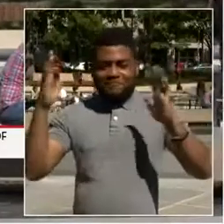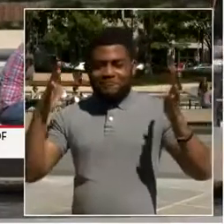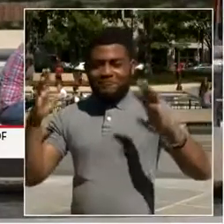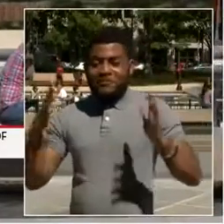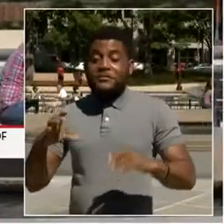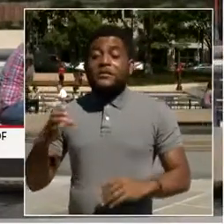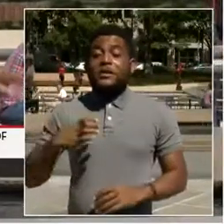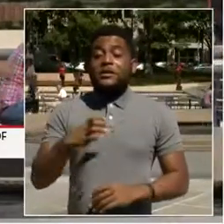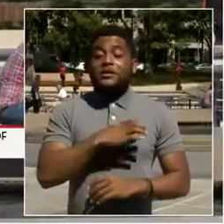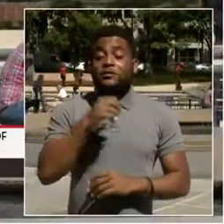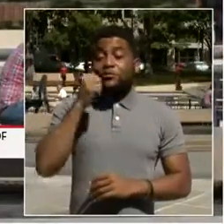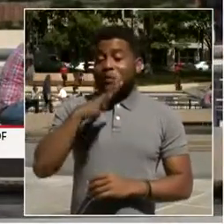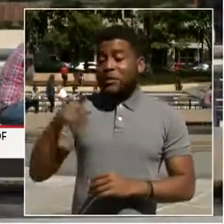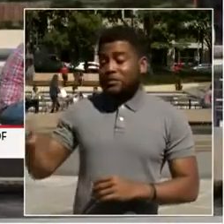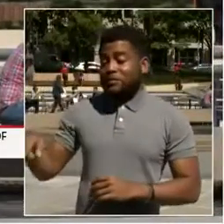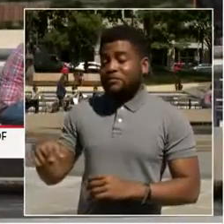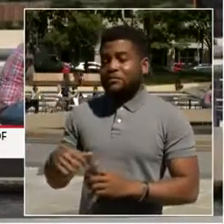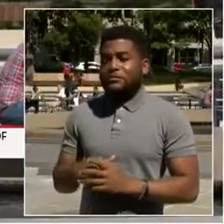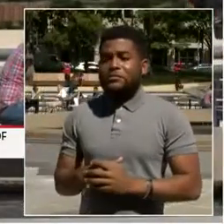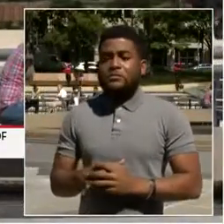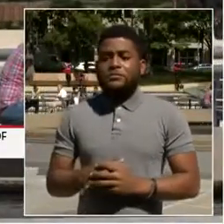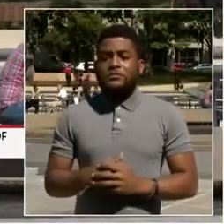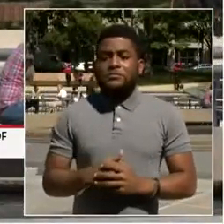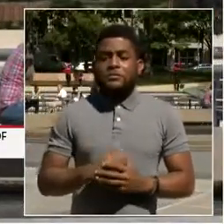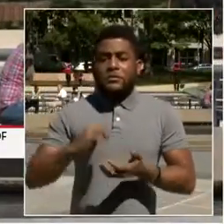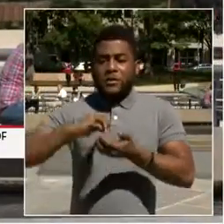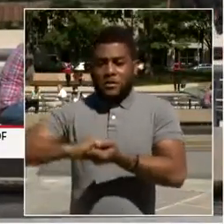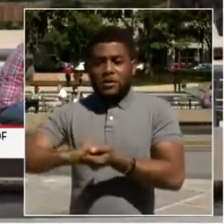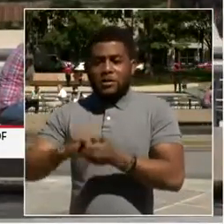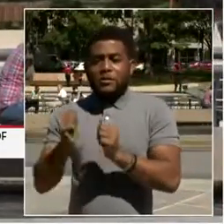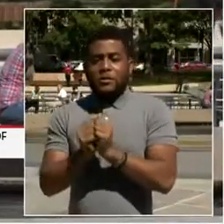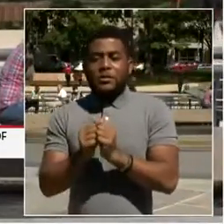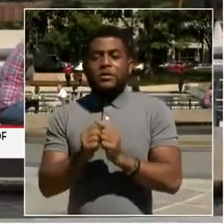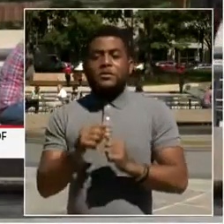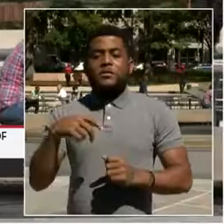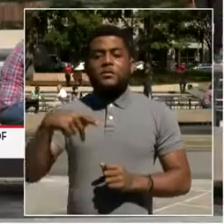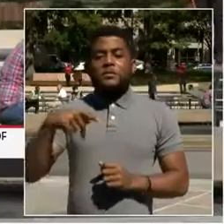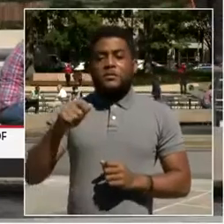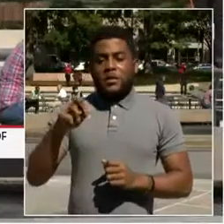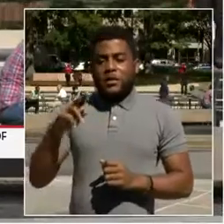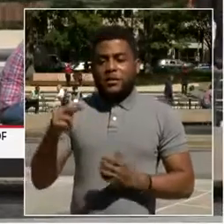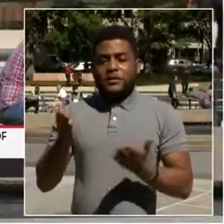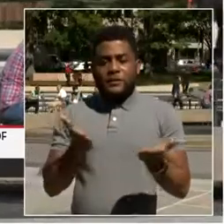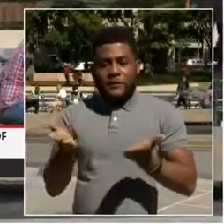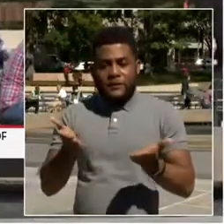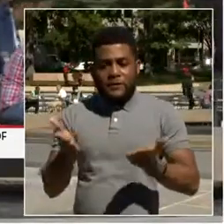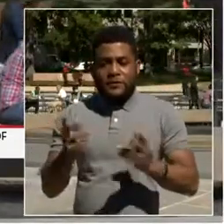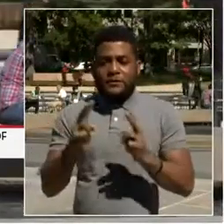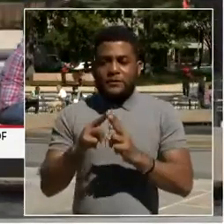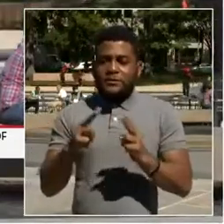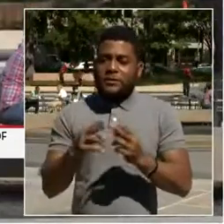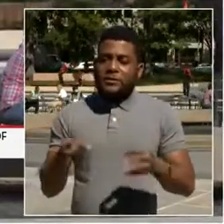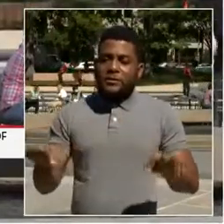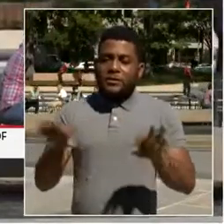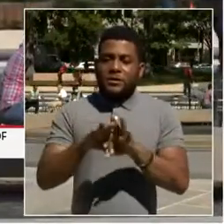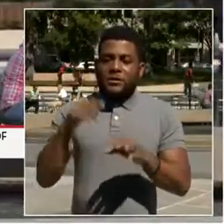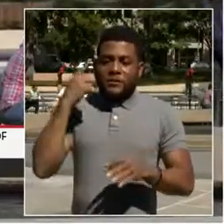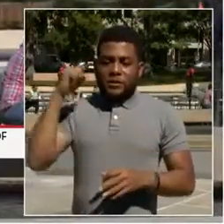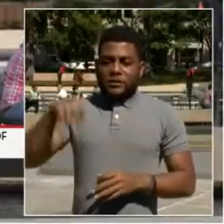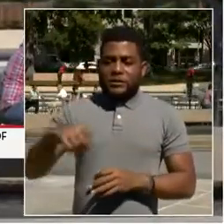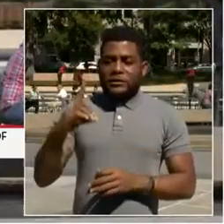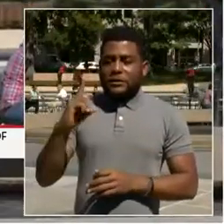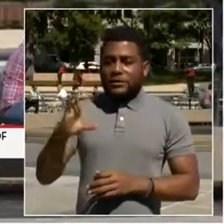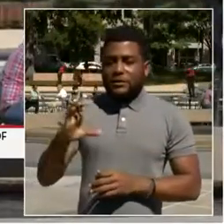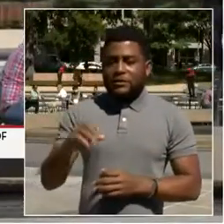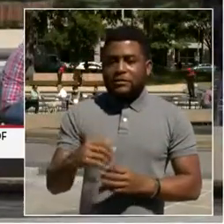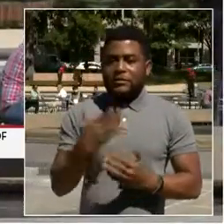able to do in partnership with the Park Service is a big deal for us. And in some ways, it's a model for what